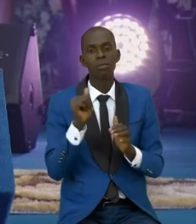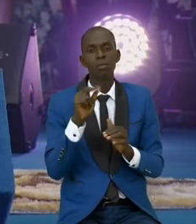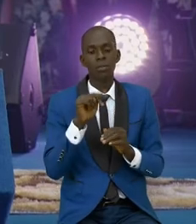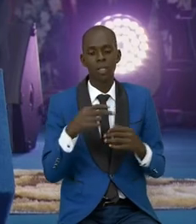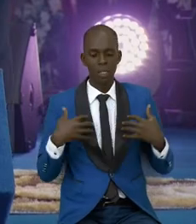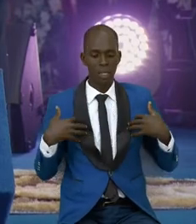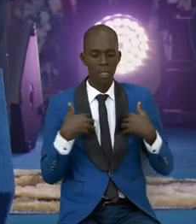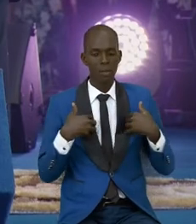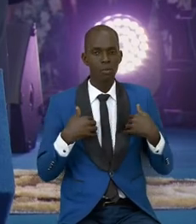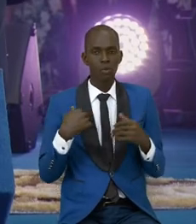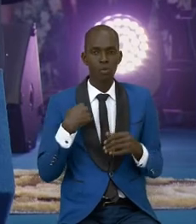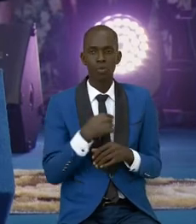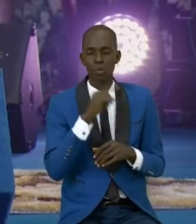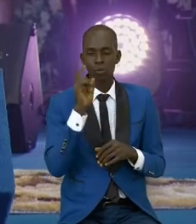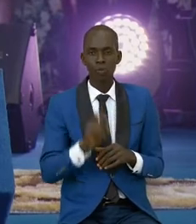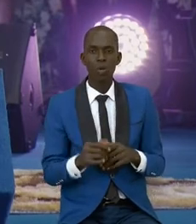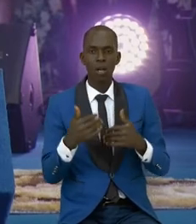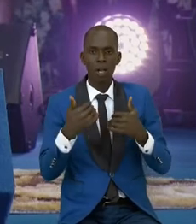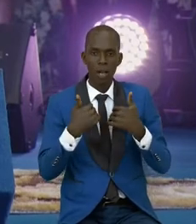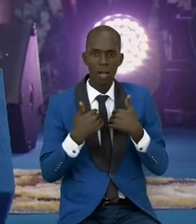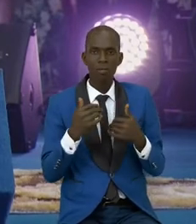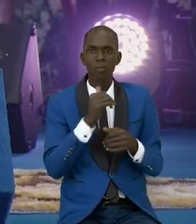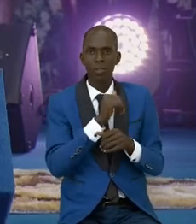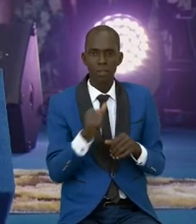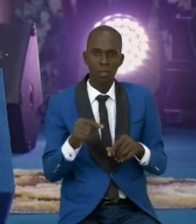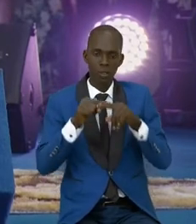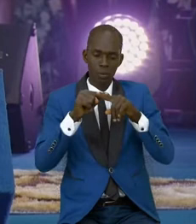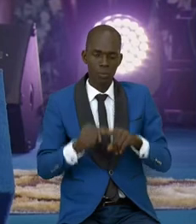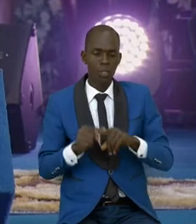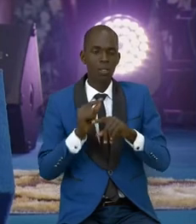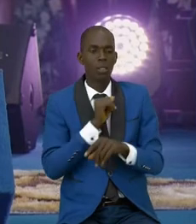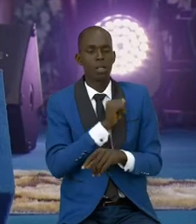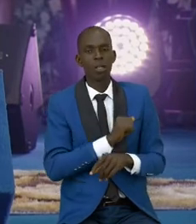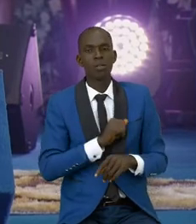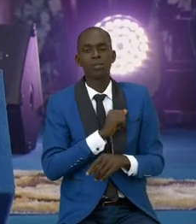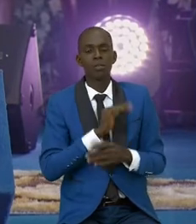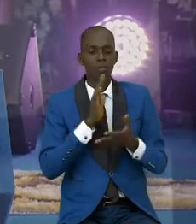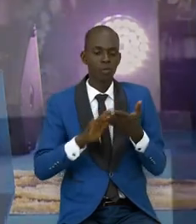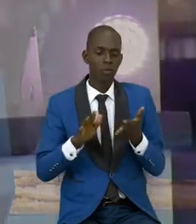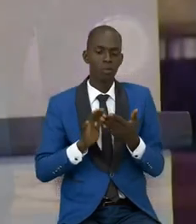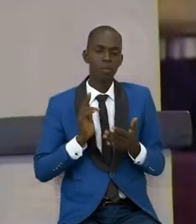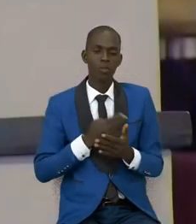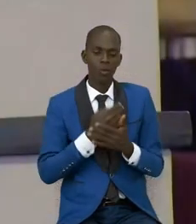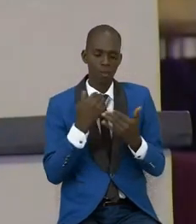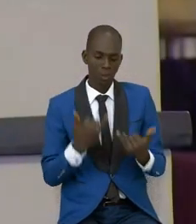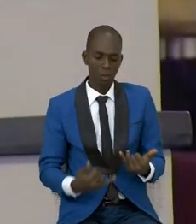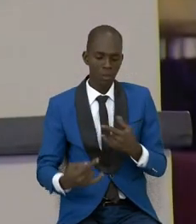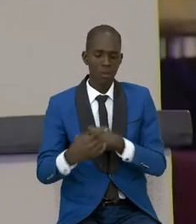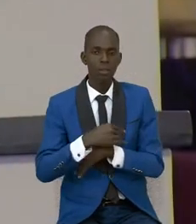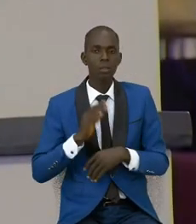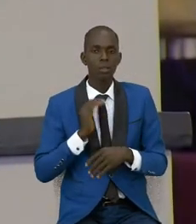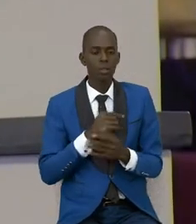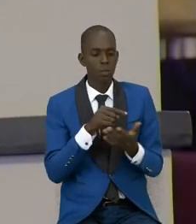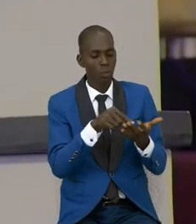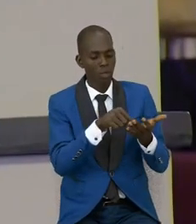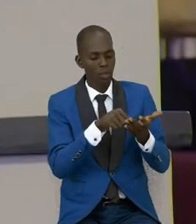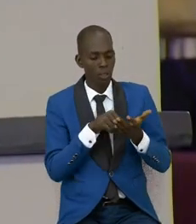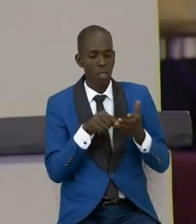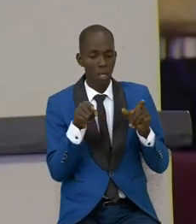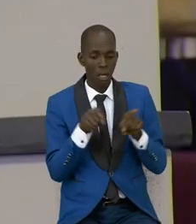We must have a dependent attitude. Forgive us this day our debts, like